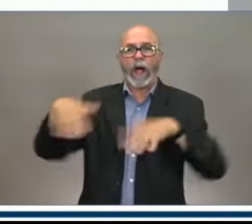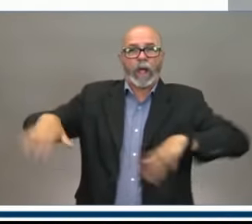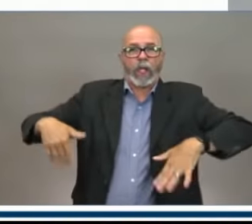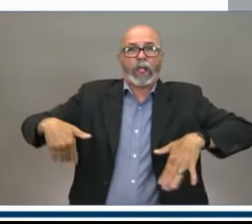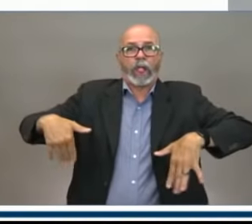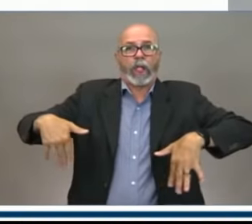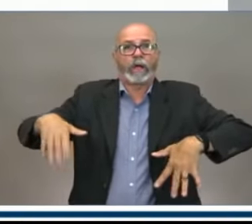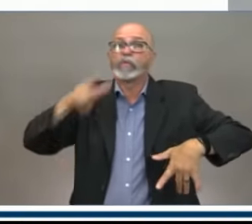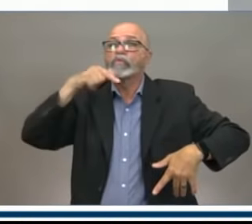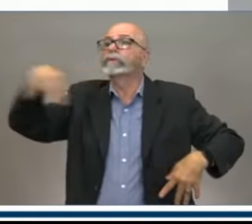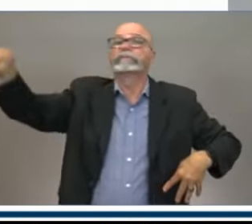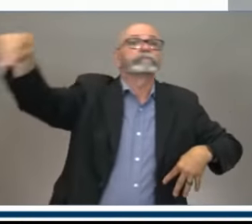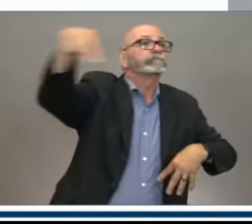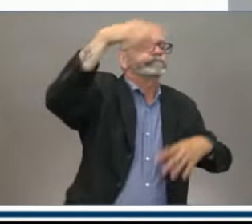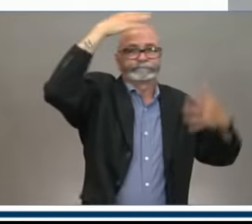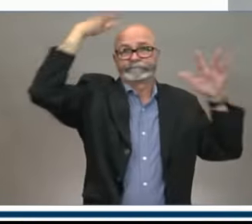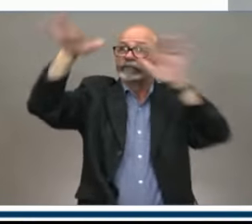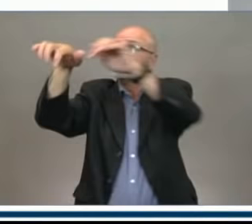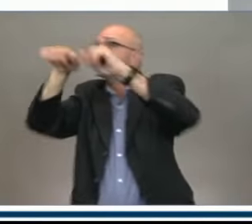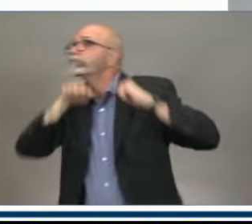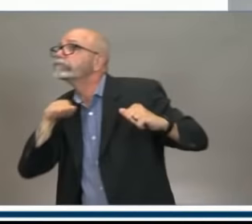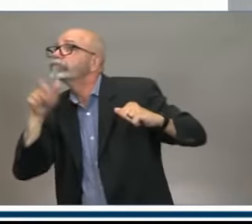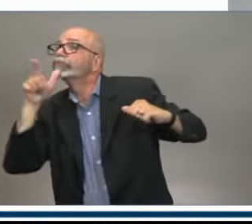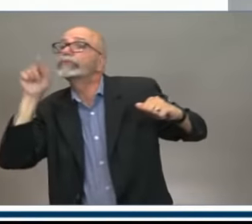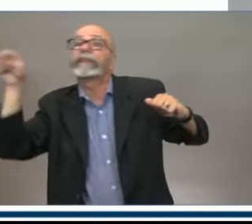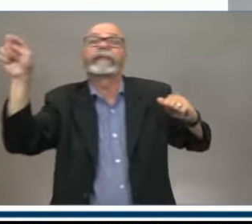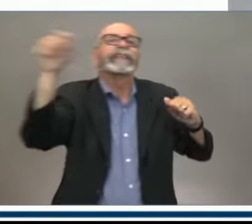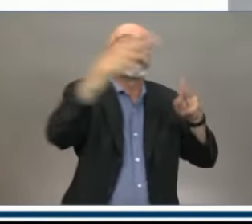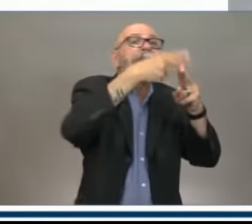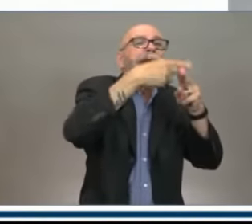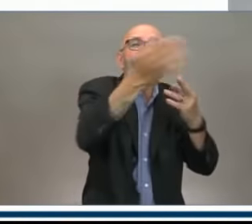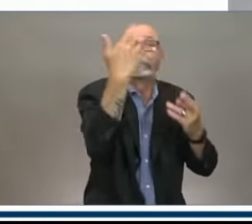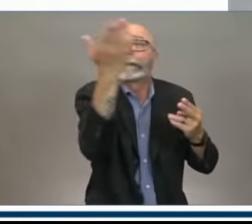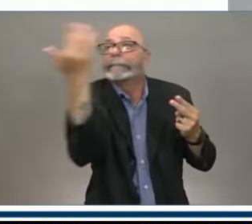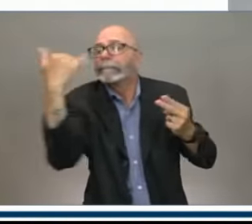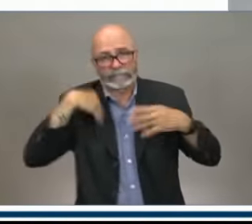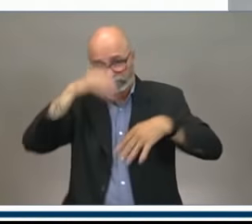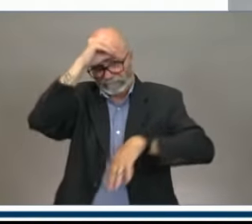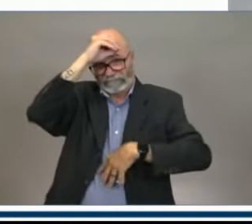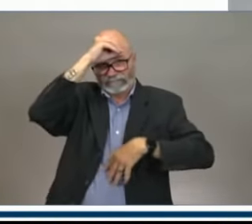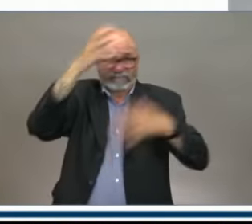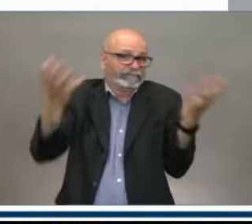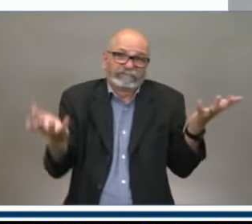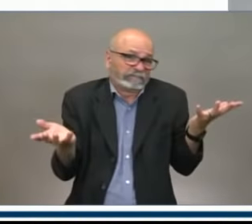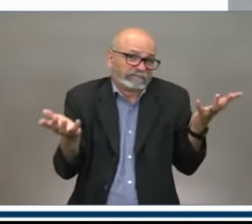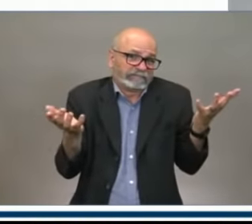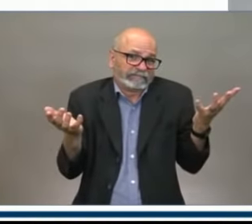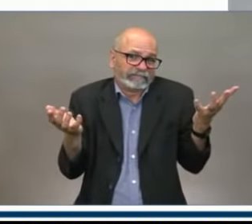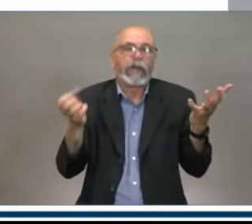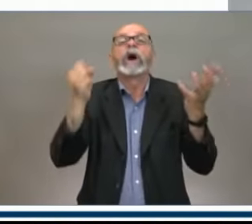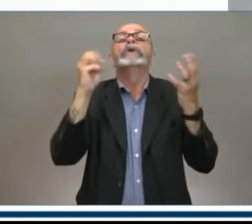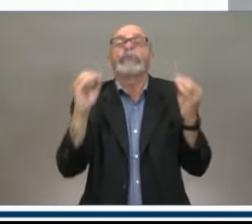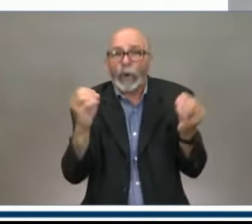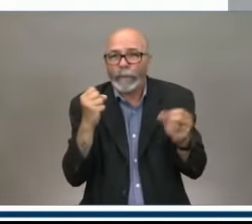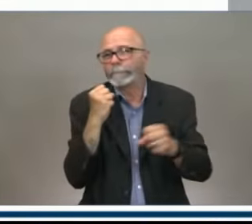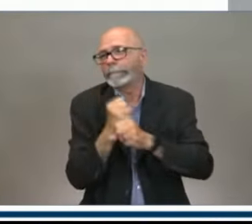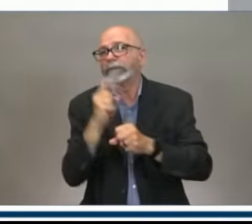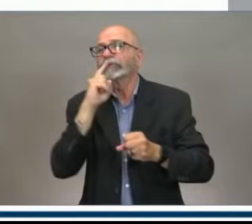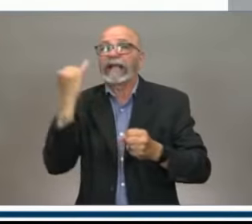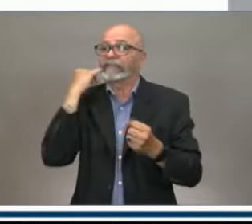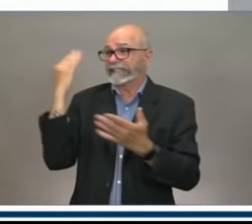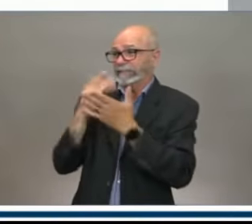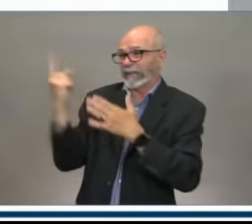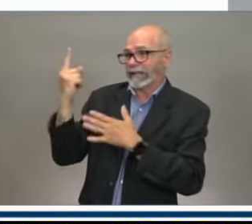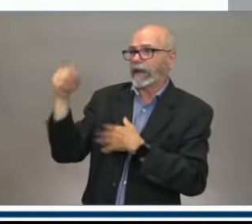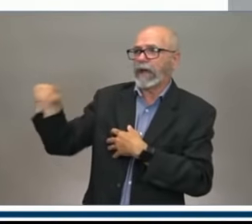that, we don't have names and contact information. I do know, however, there is a research proposal by